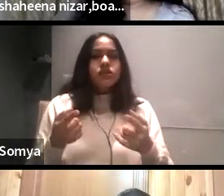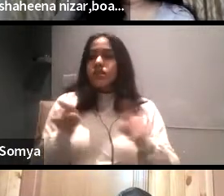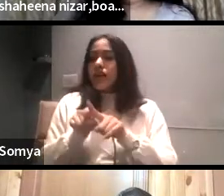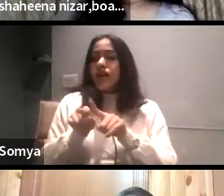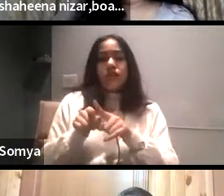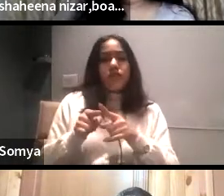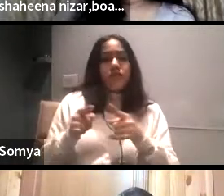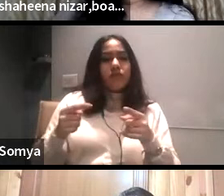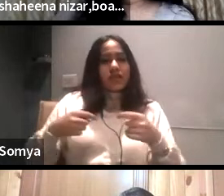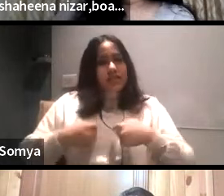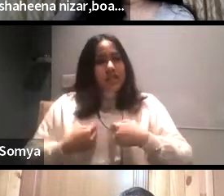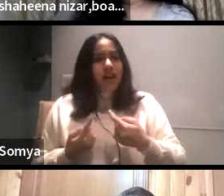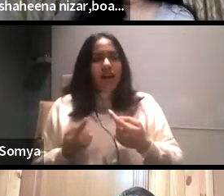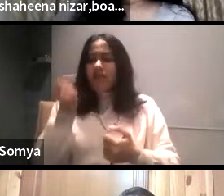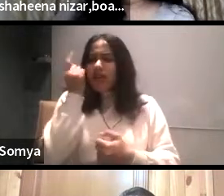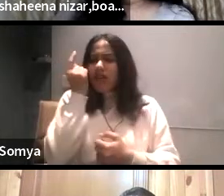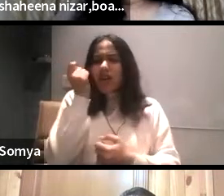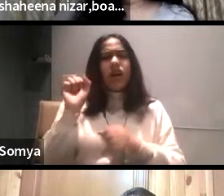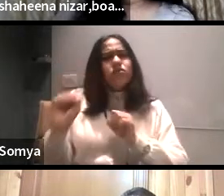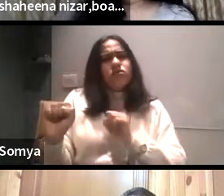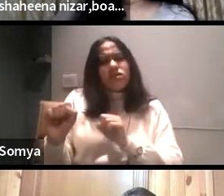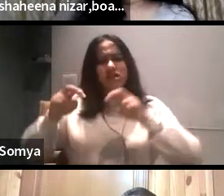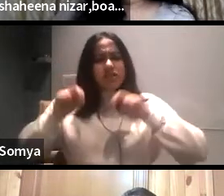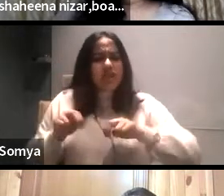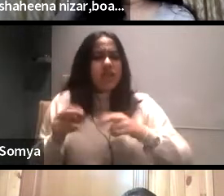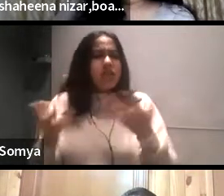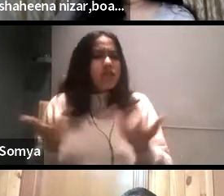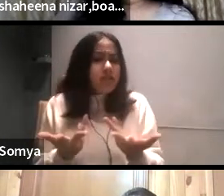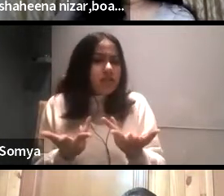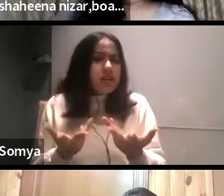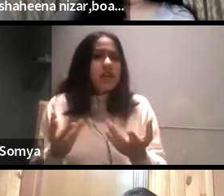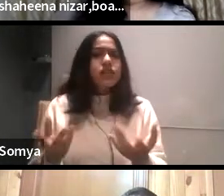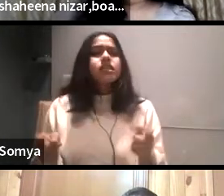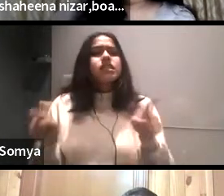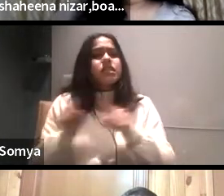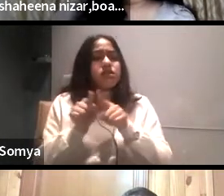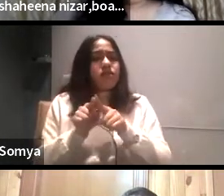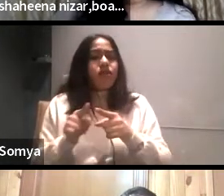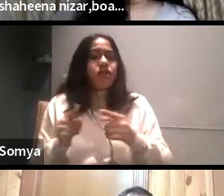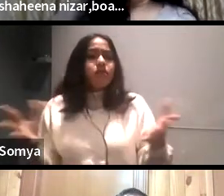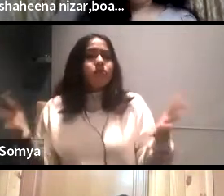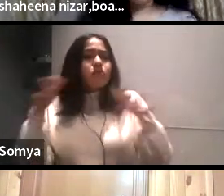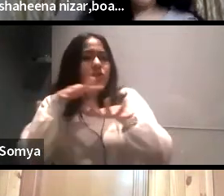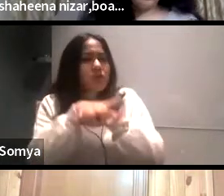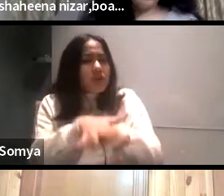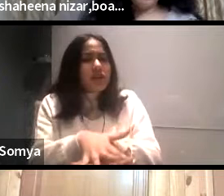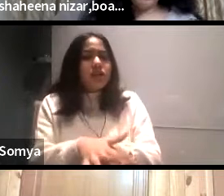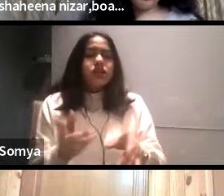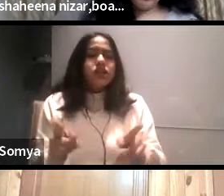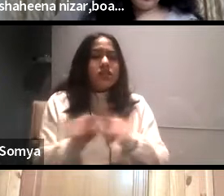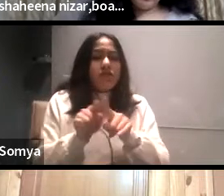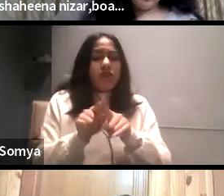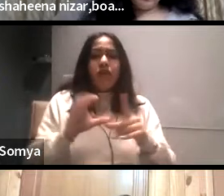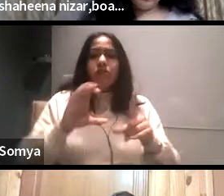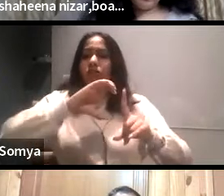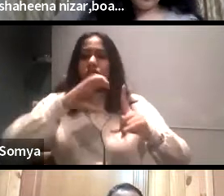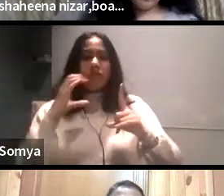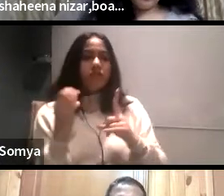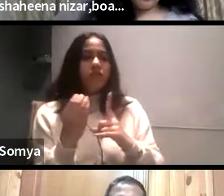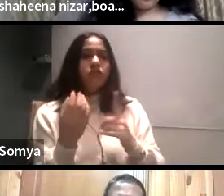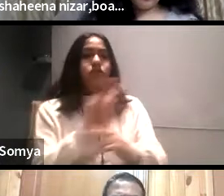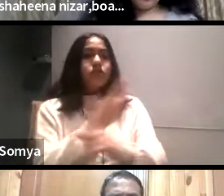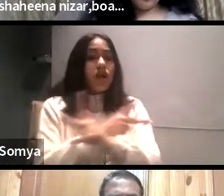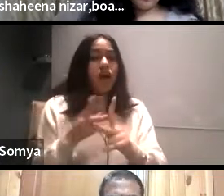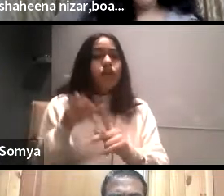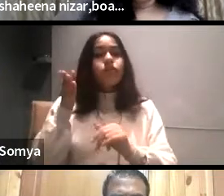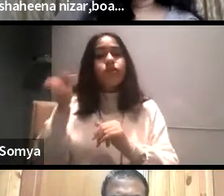shoe, understand their needs, and create that inclusive, empathetic culture so that they